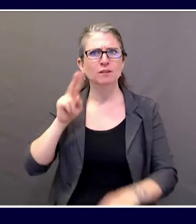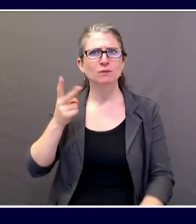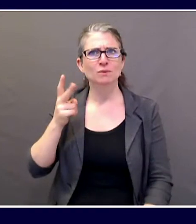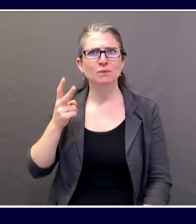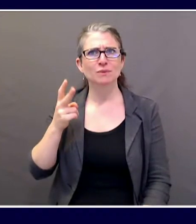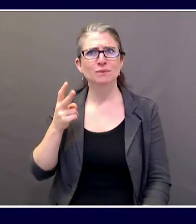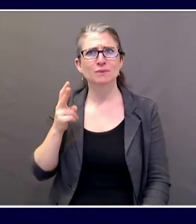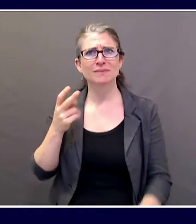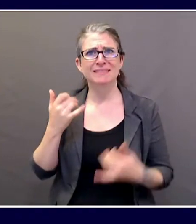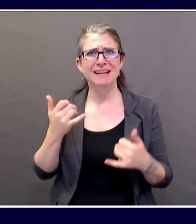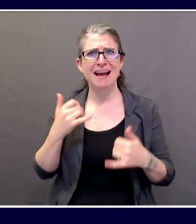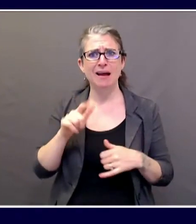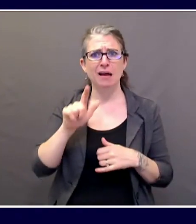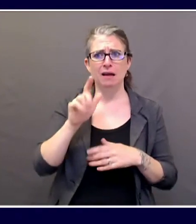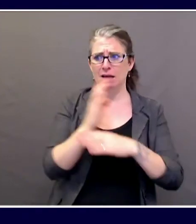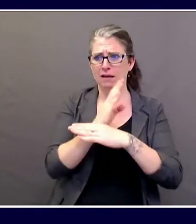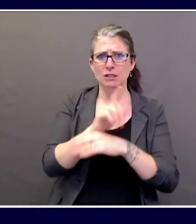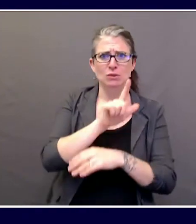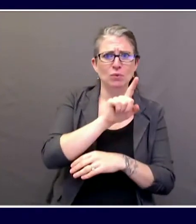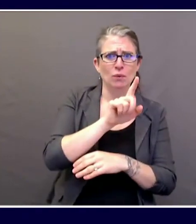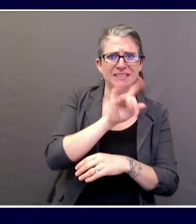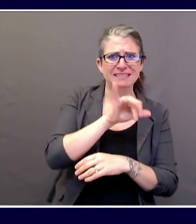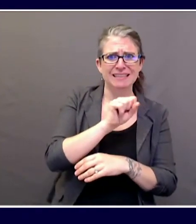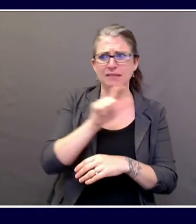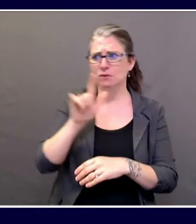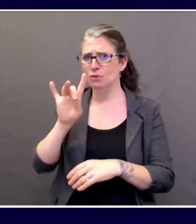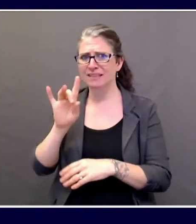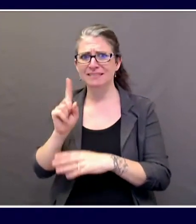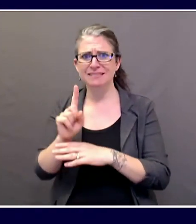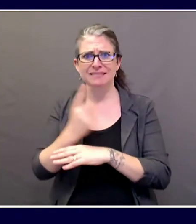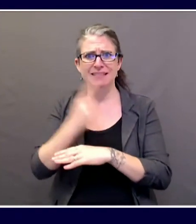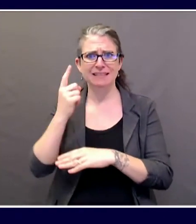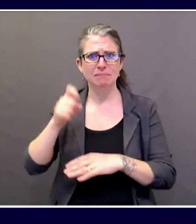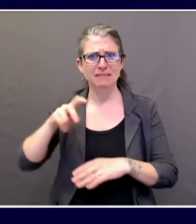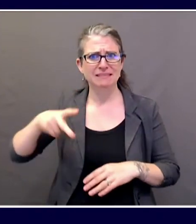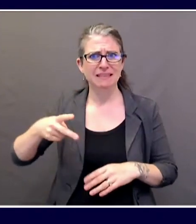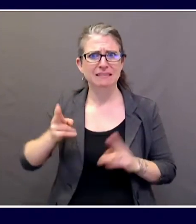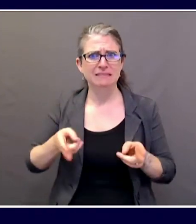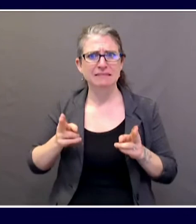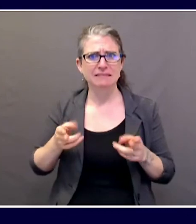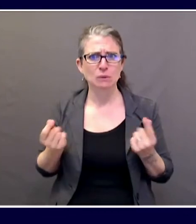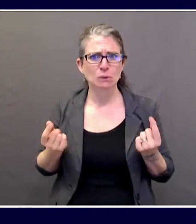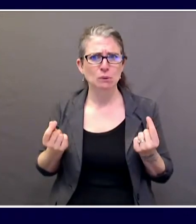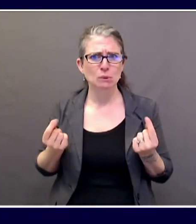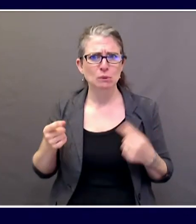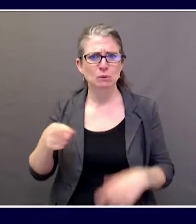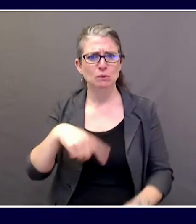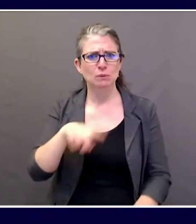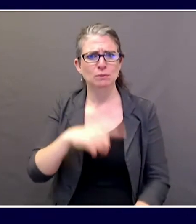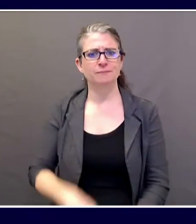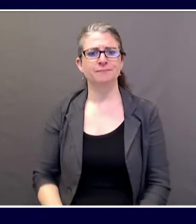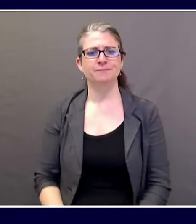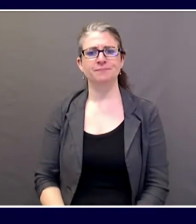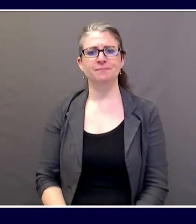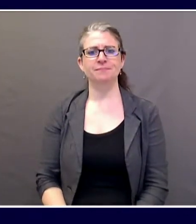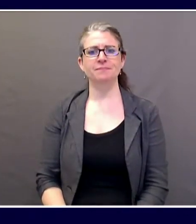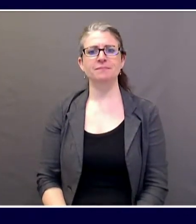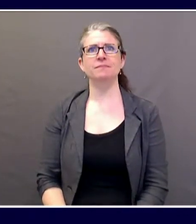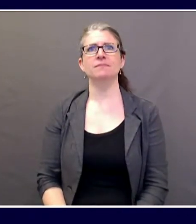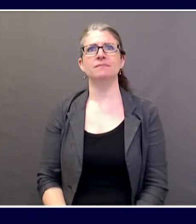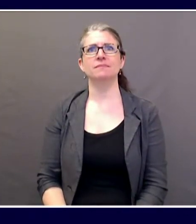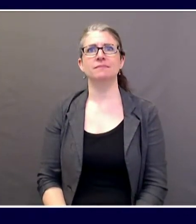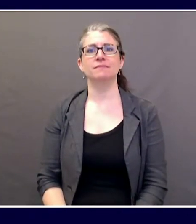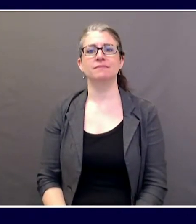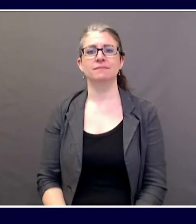over and get 2 more doses, or how does that work? Sure. So according to the US CDC, folks can get their